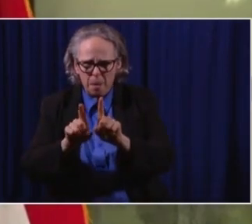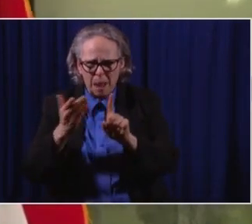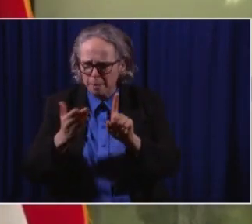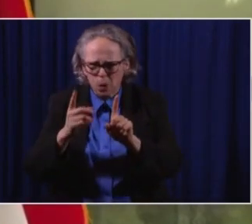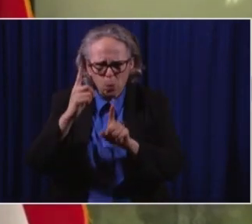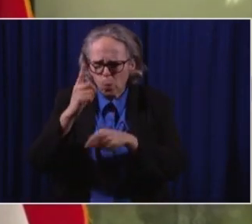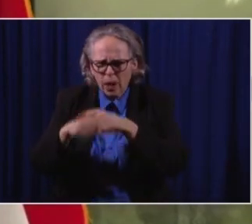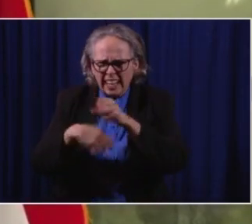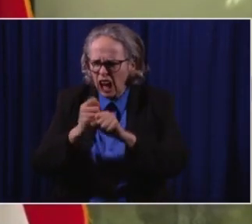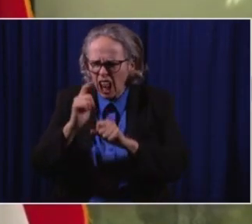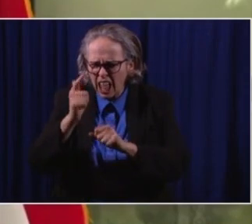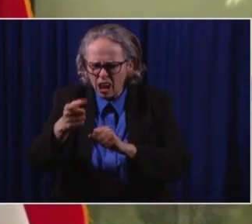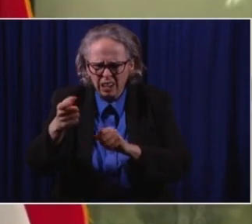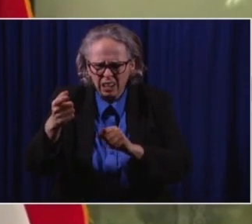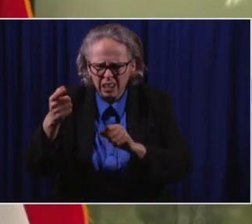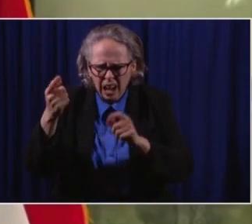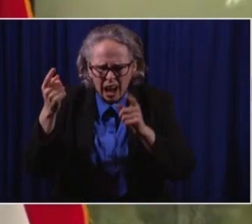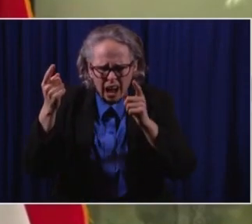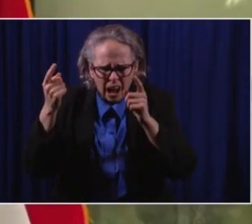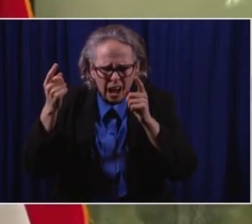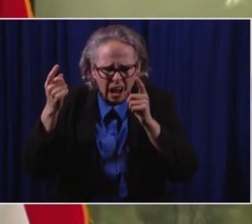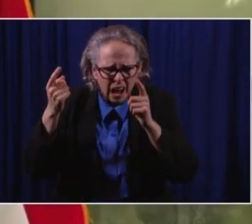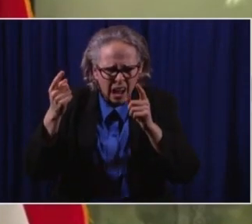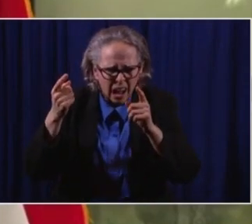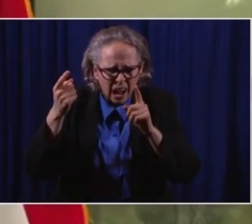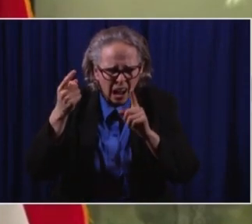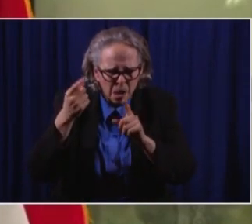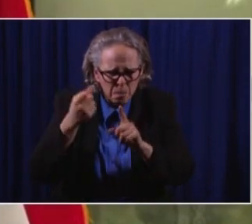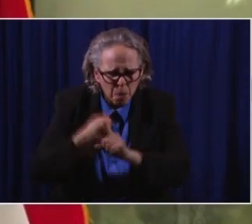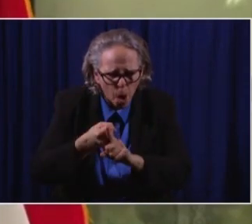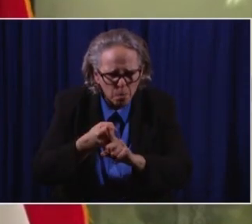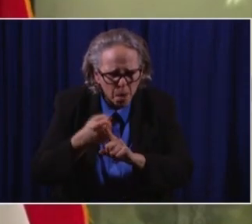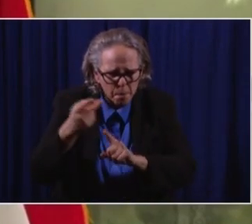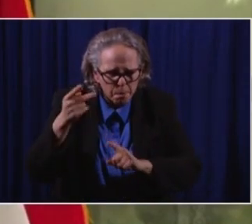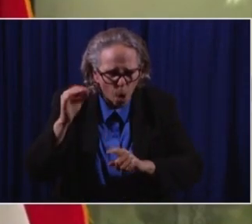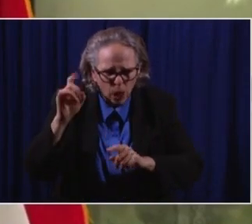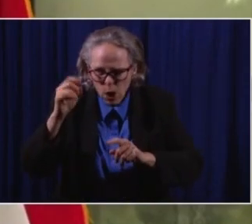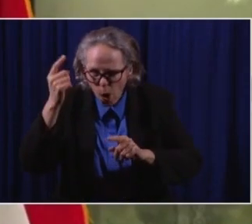got polio, and of course, never walked really on his own completely